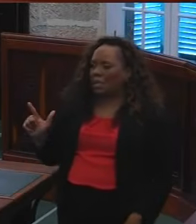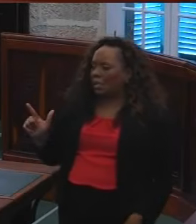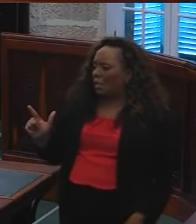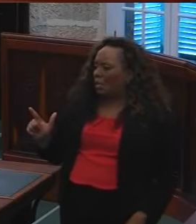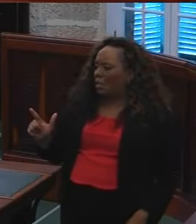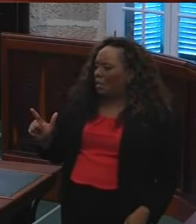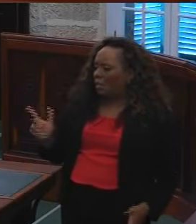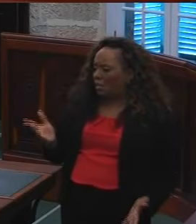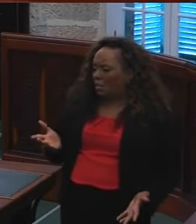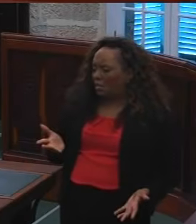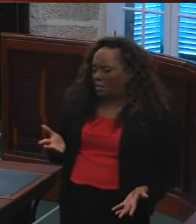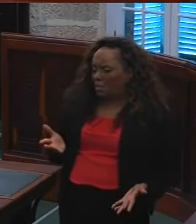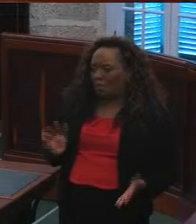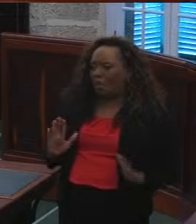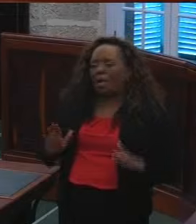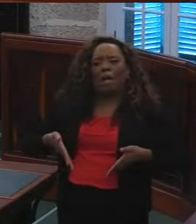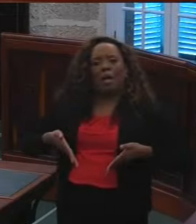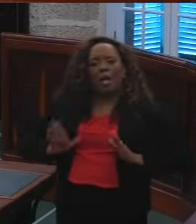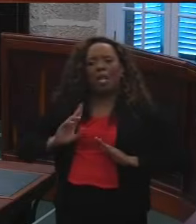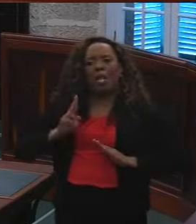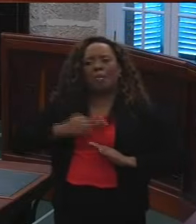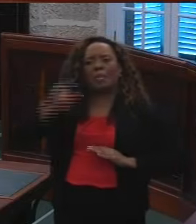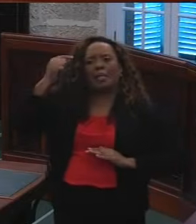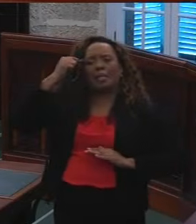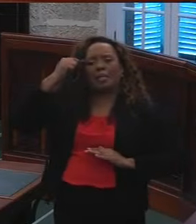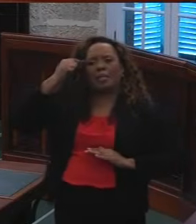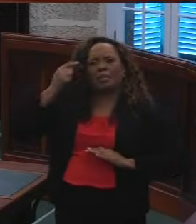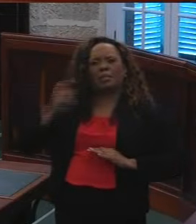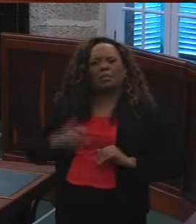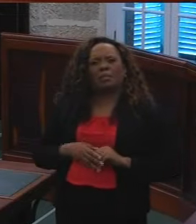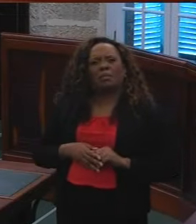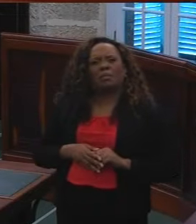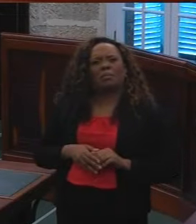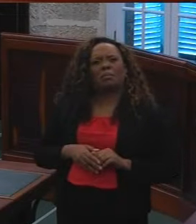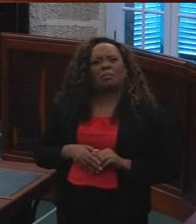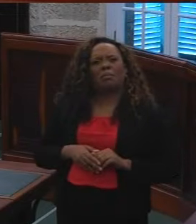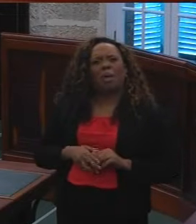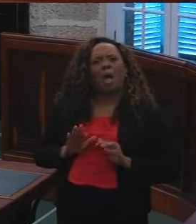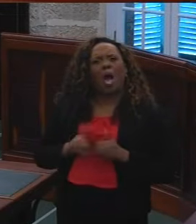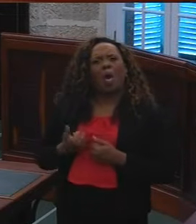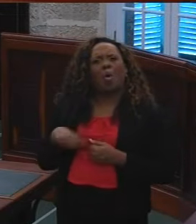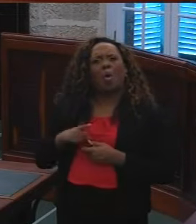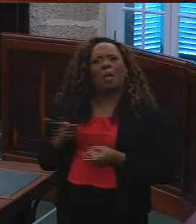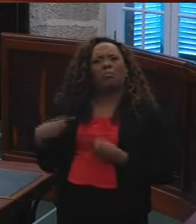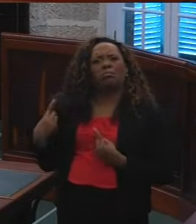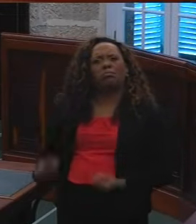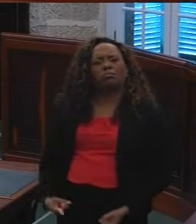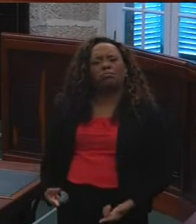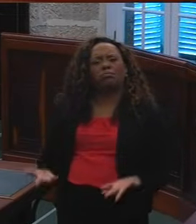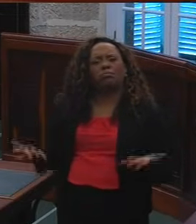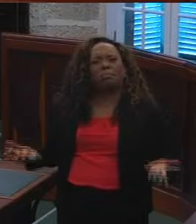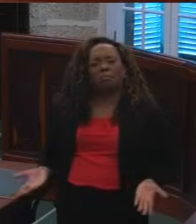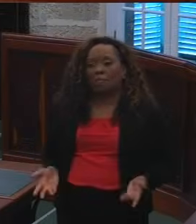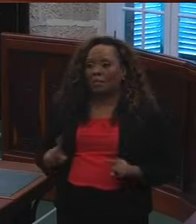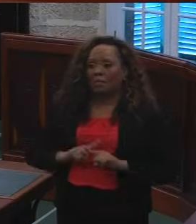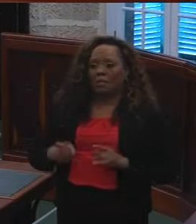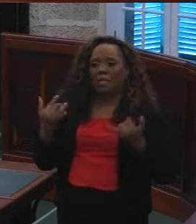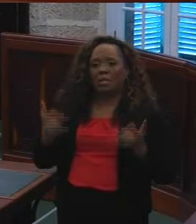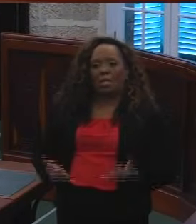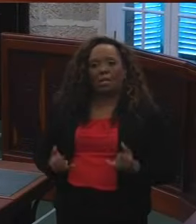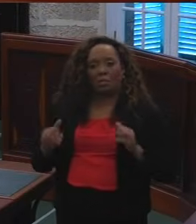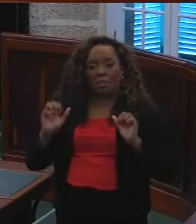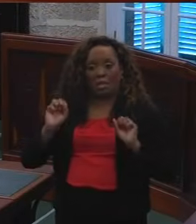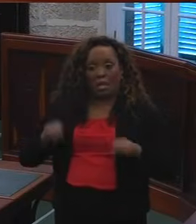cannot stay here. I think we have to be able to go further, Mr. Speaker, sir. And this bill puts us in a position where we can go further,